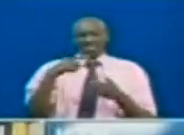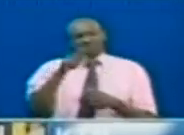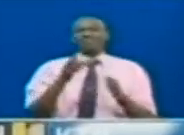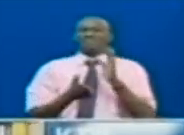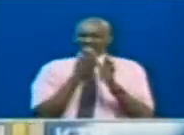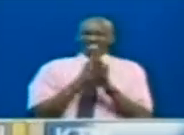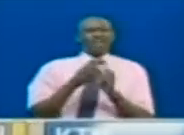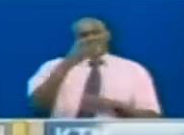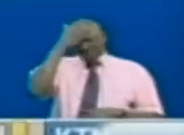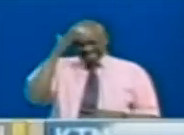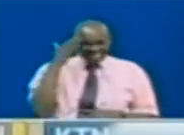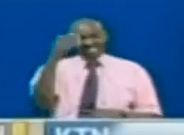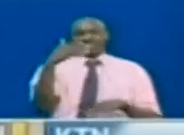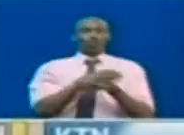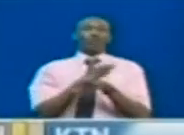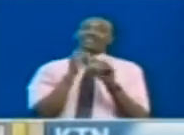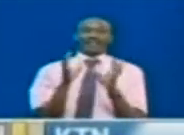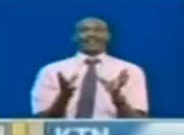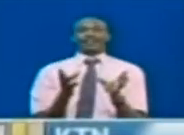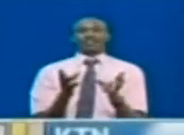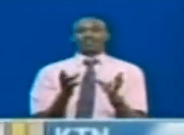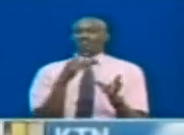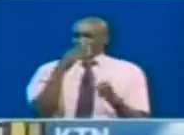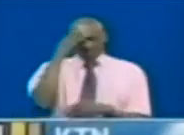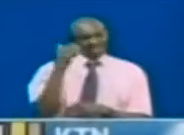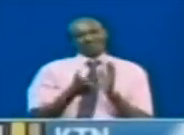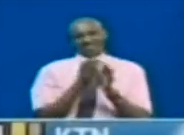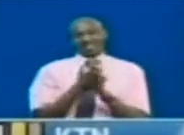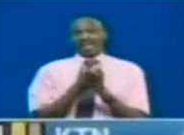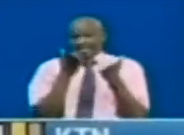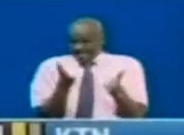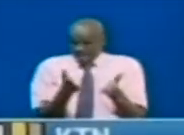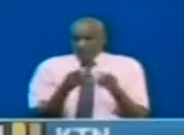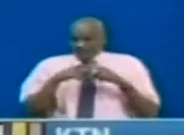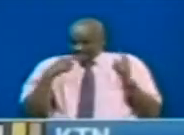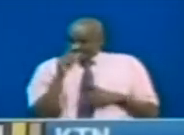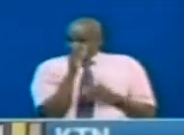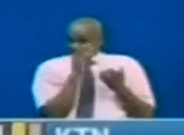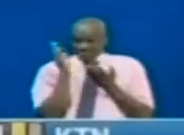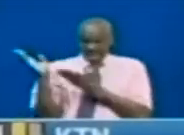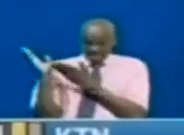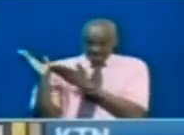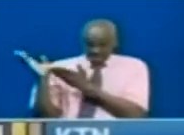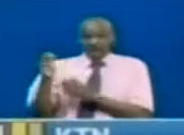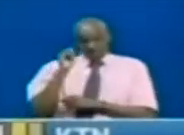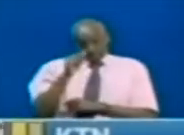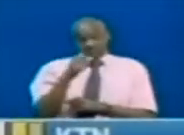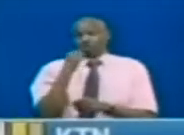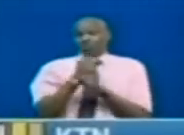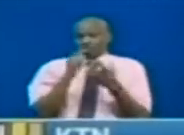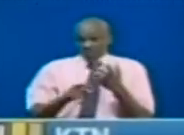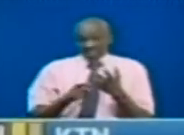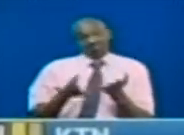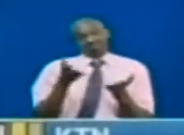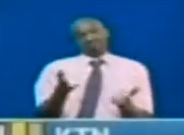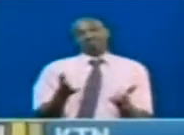to forget such damning cases. And now the fate of Pastor Victor Kanyari of the Salvation Healing Ministries is one